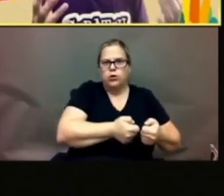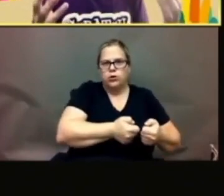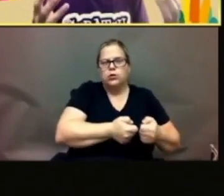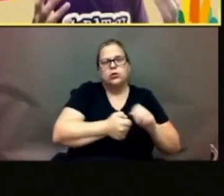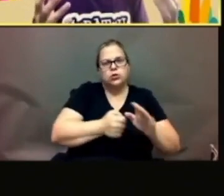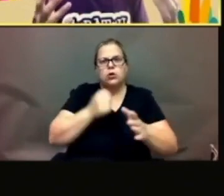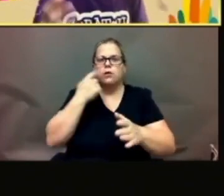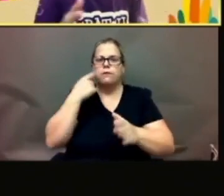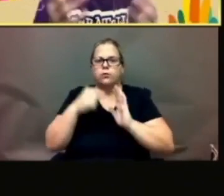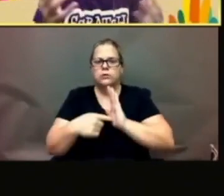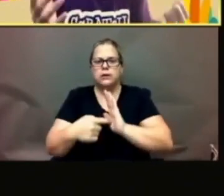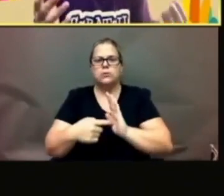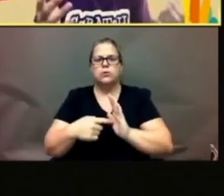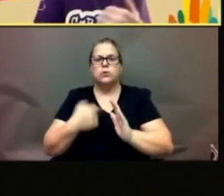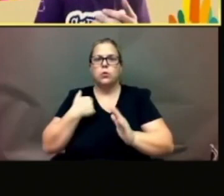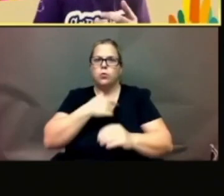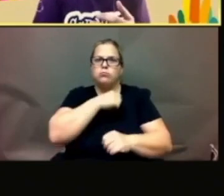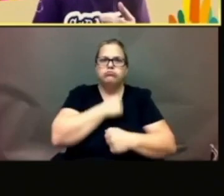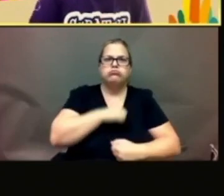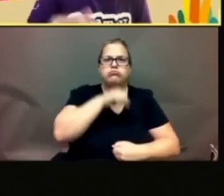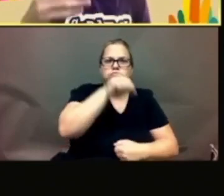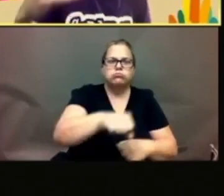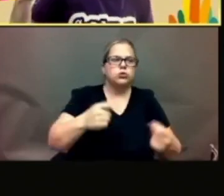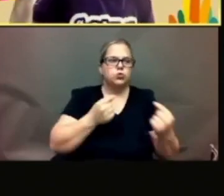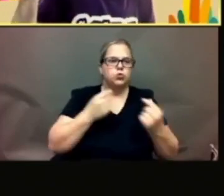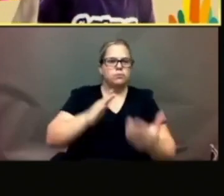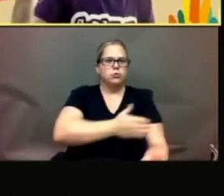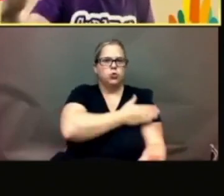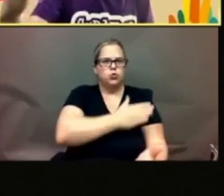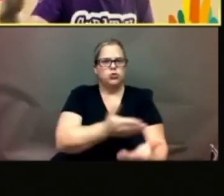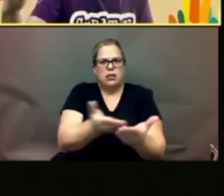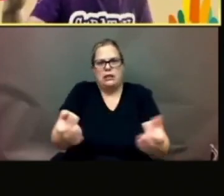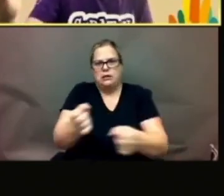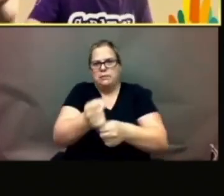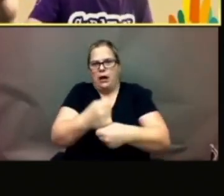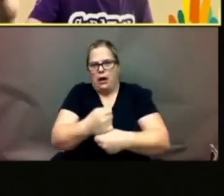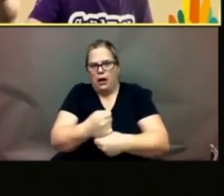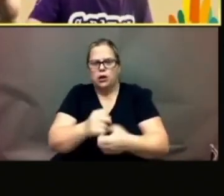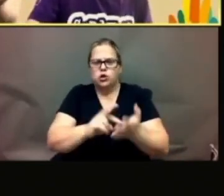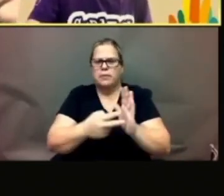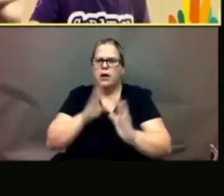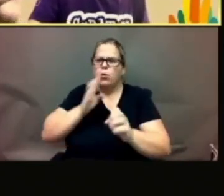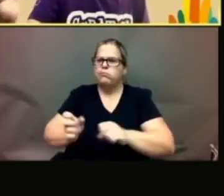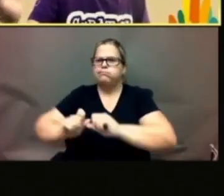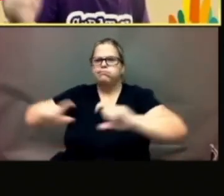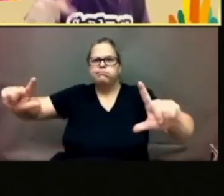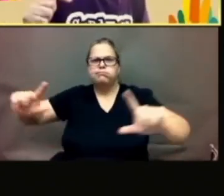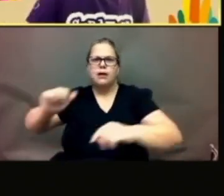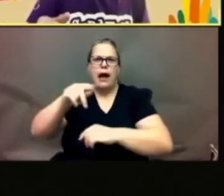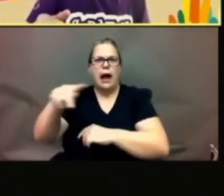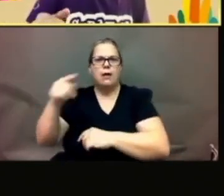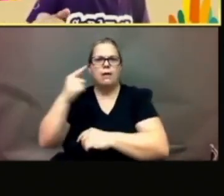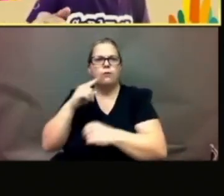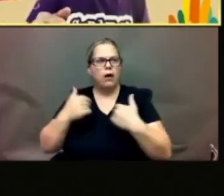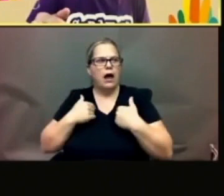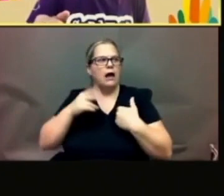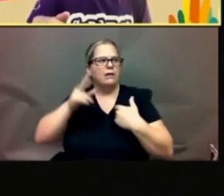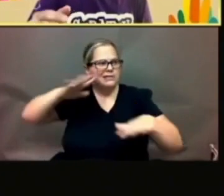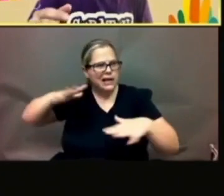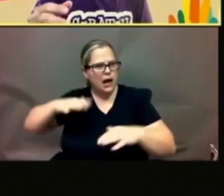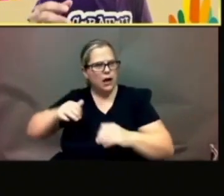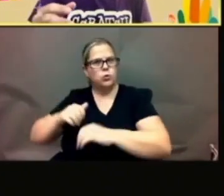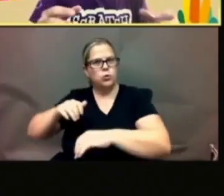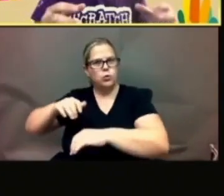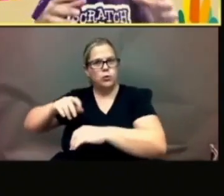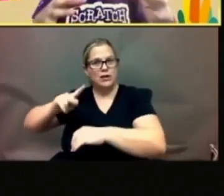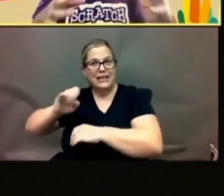love to do is make musical instruments. So you load up an application or website that makes sounds when you press a key, and now you